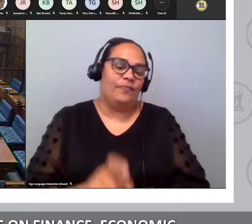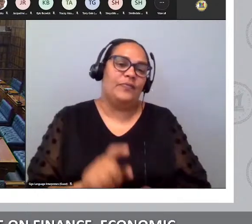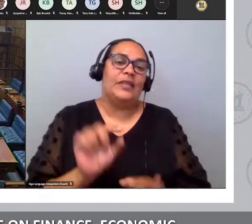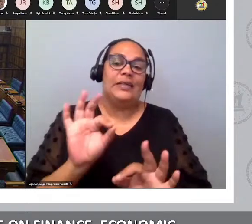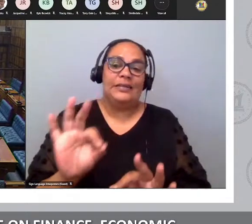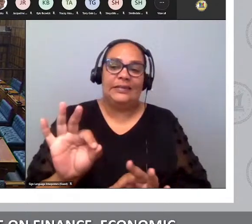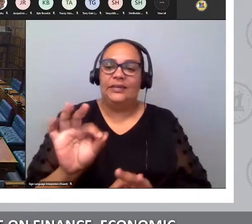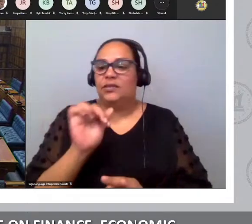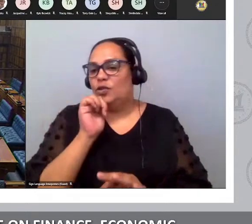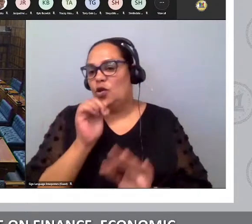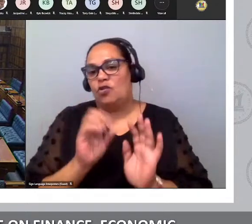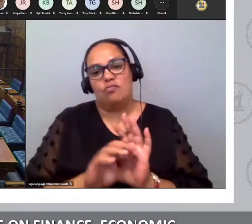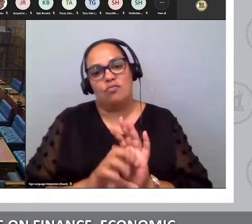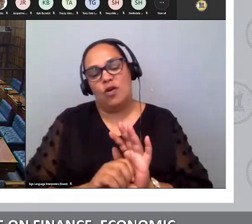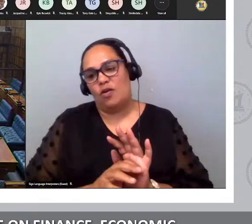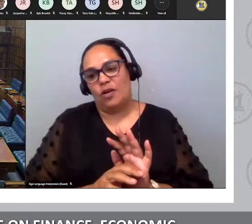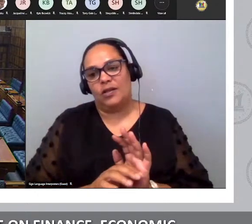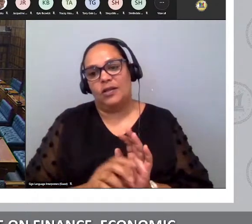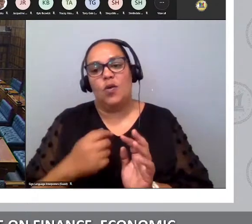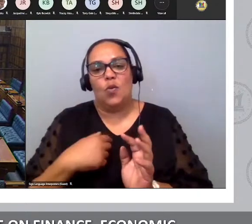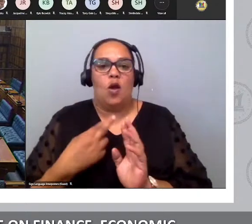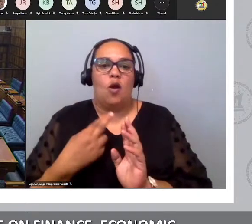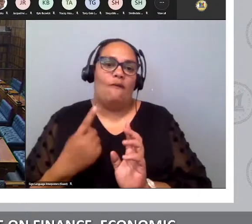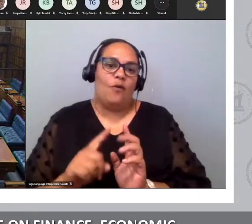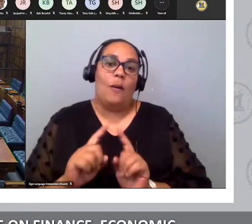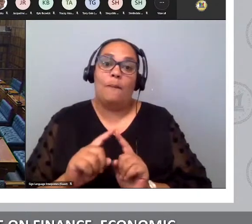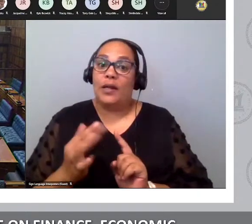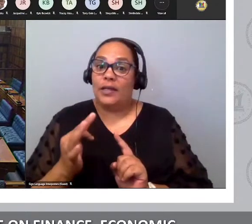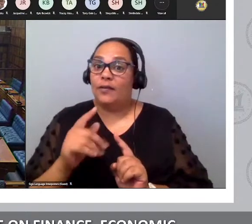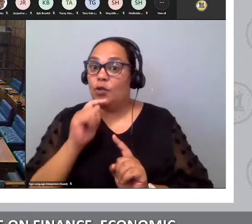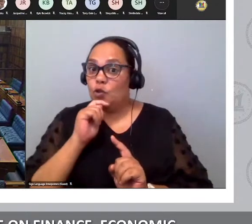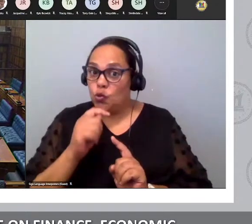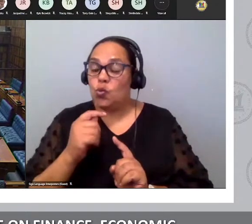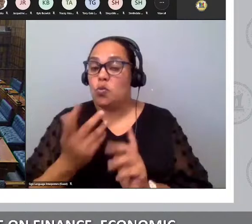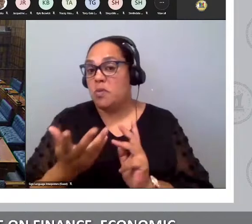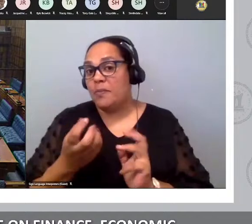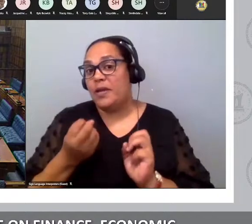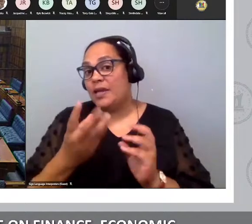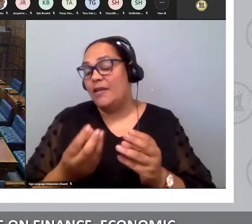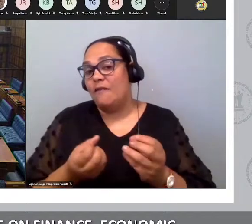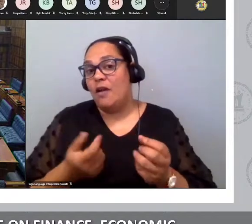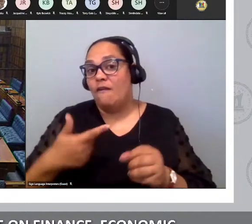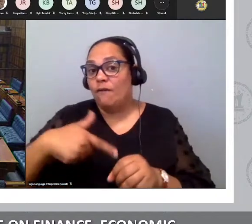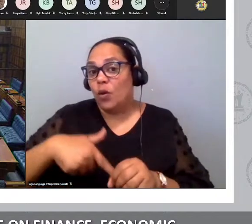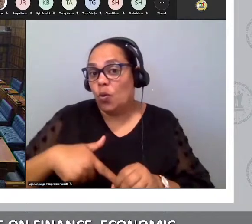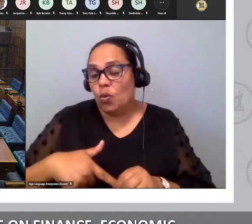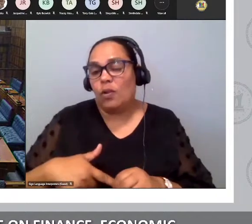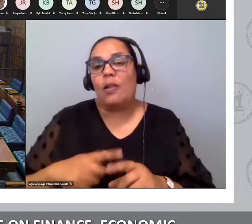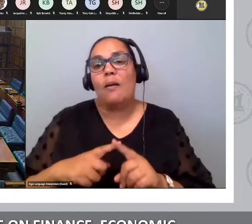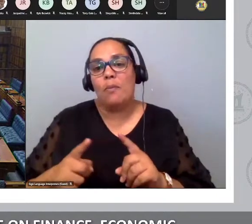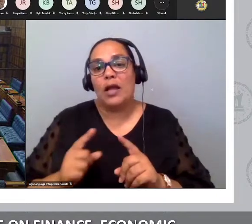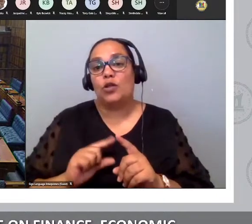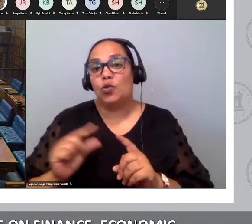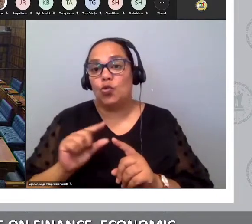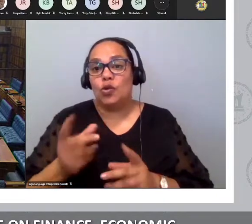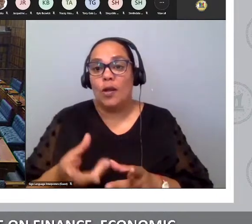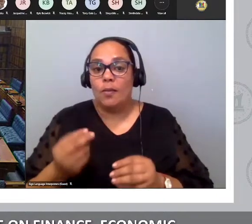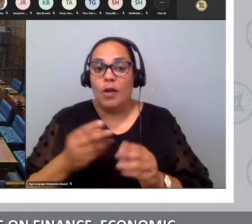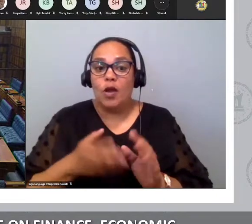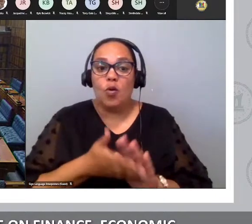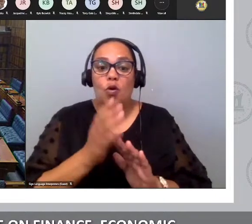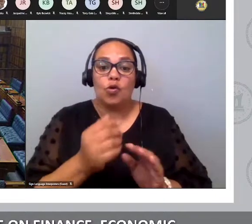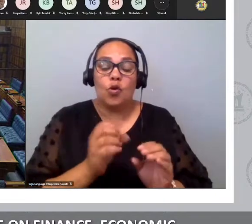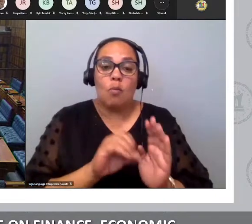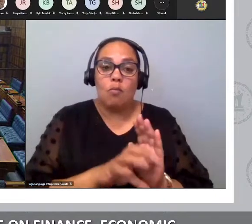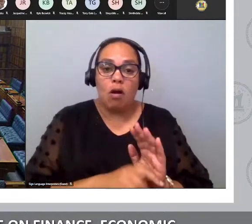that's not the market we are hoping for if they Des we might give them some fuel but the sooner they get to their Market